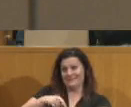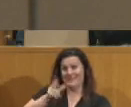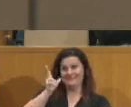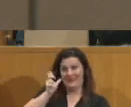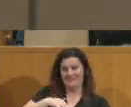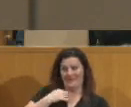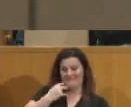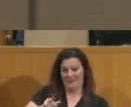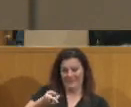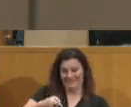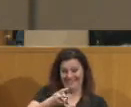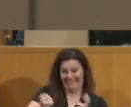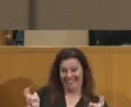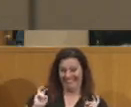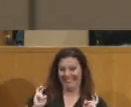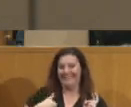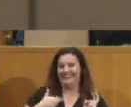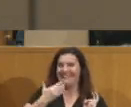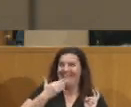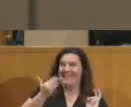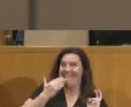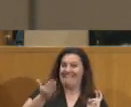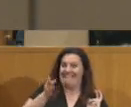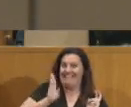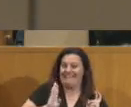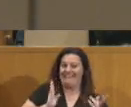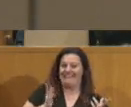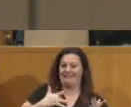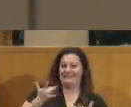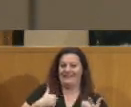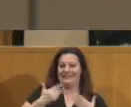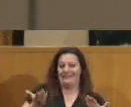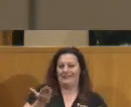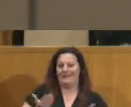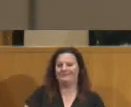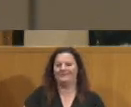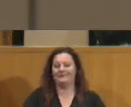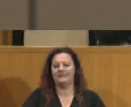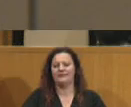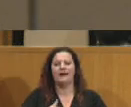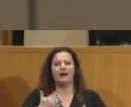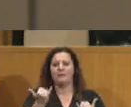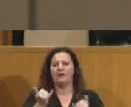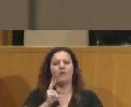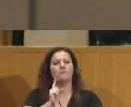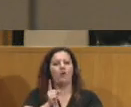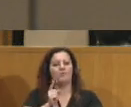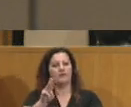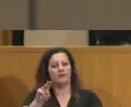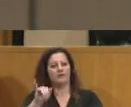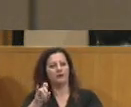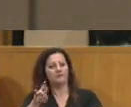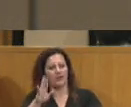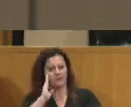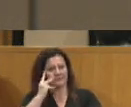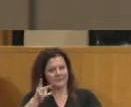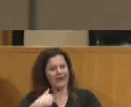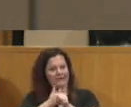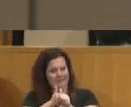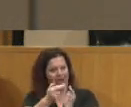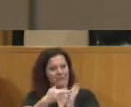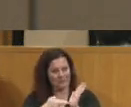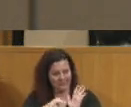visiting CEO, and again, that was directly caused by conflict resolution. So while this is fun and tonight's a time to rejoice for the victories